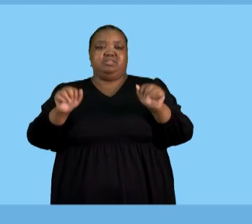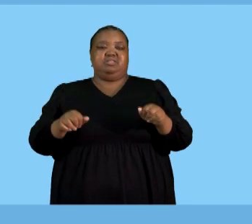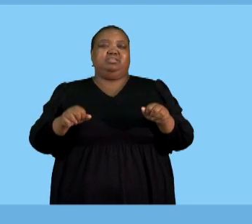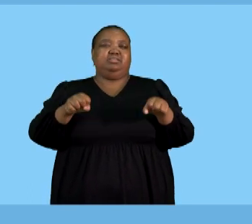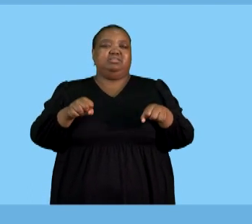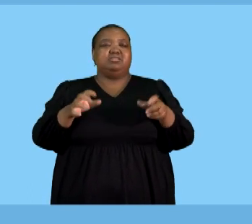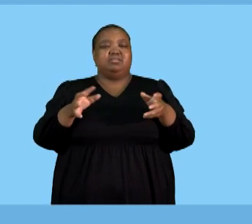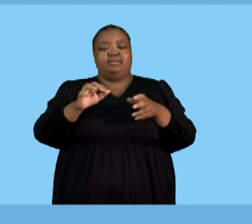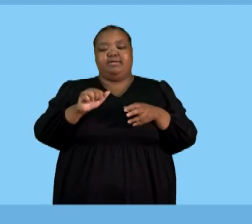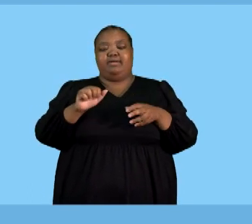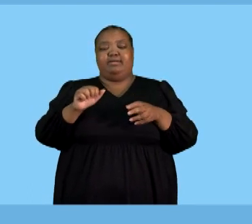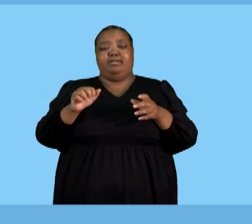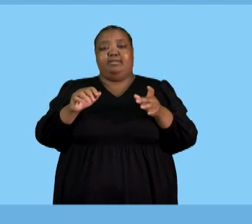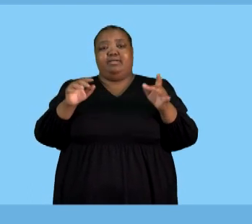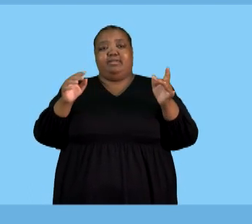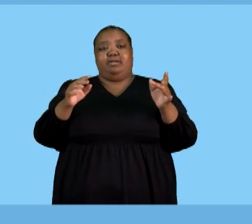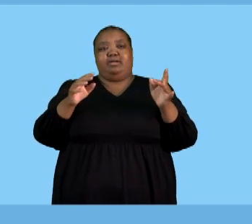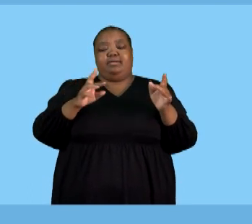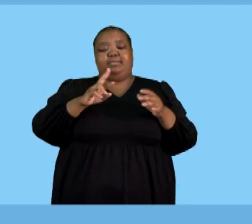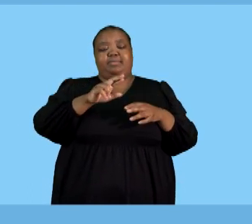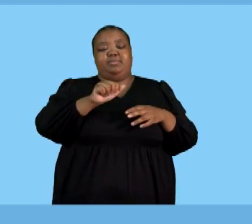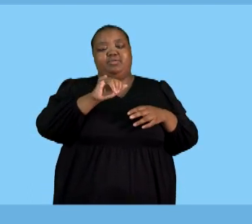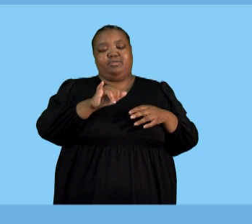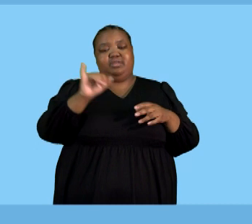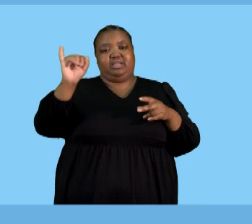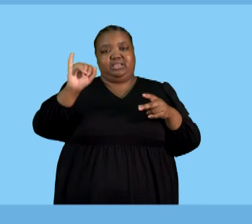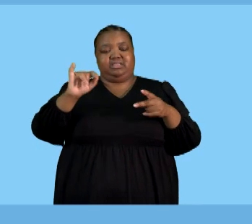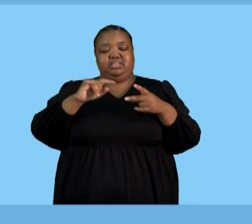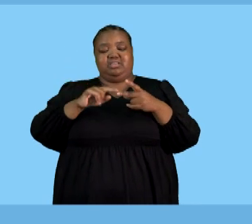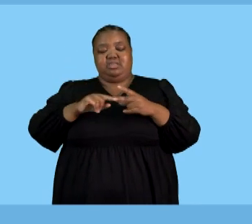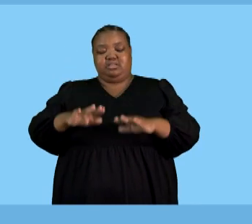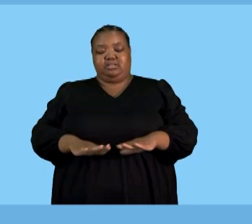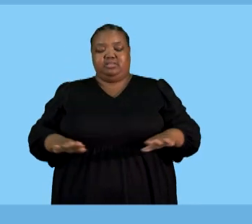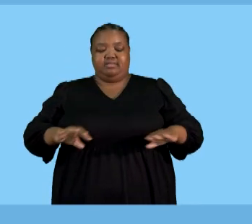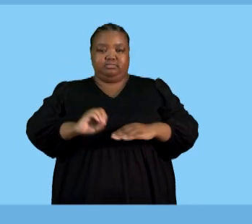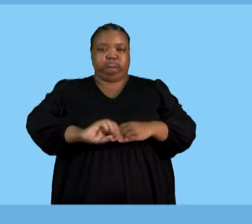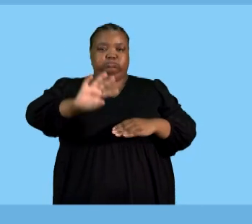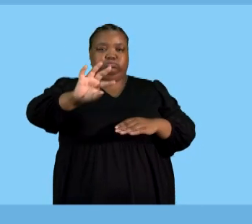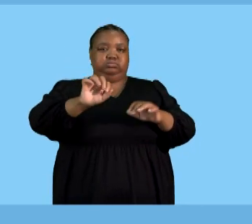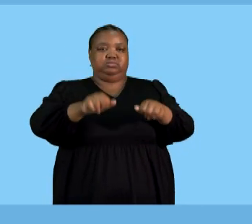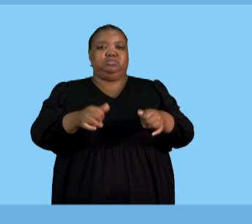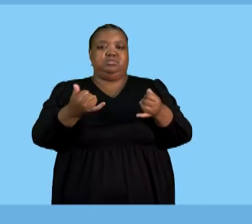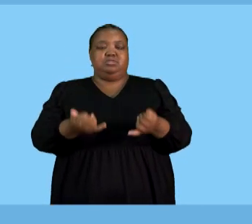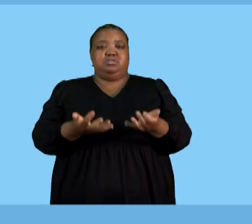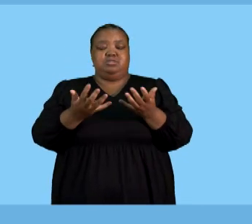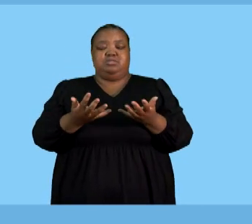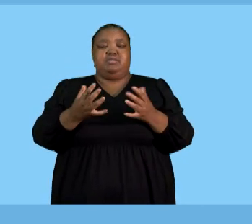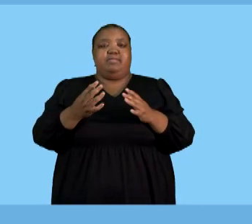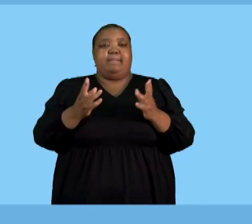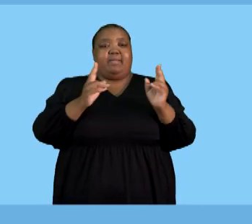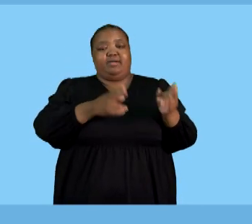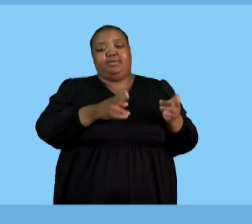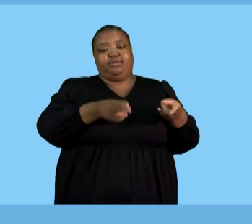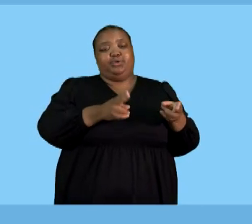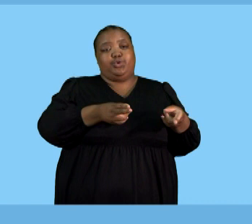now that is now the angle between the ray of incident on a surface and the line perpendicular at 90 degrees angle to the surface.